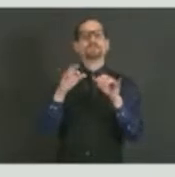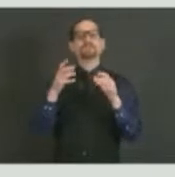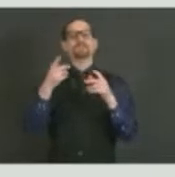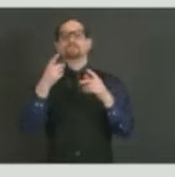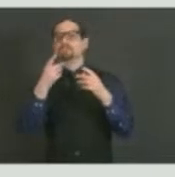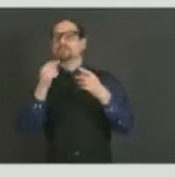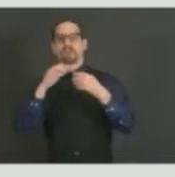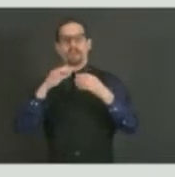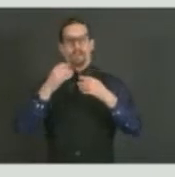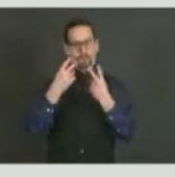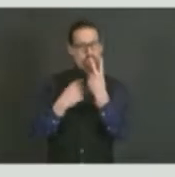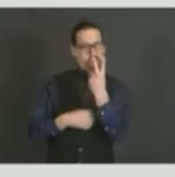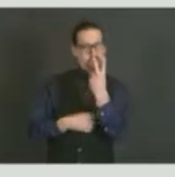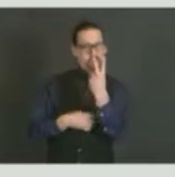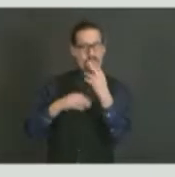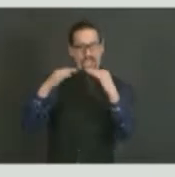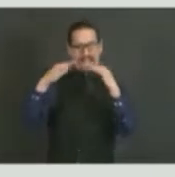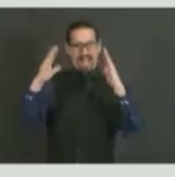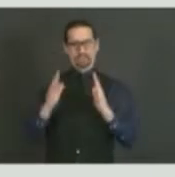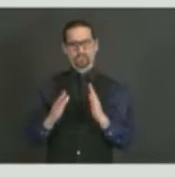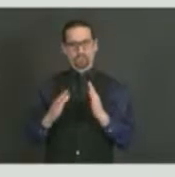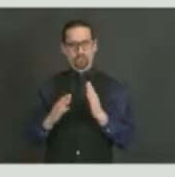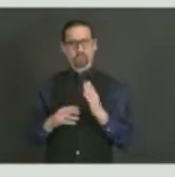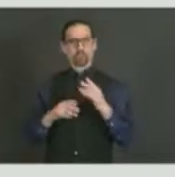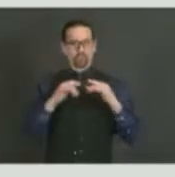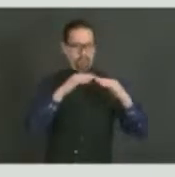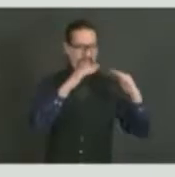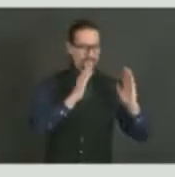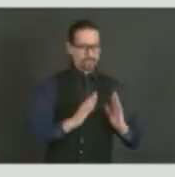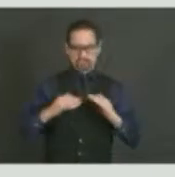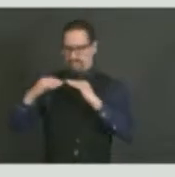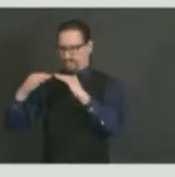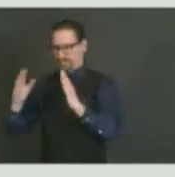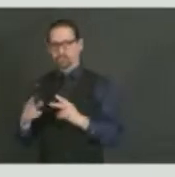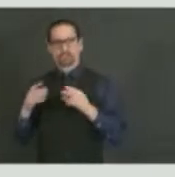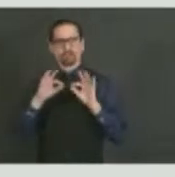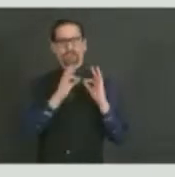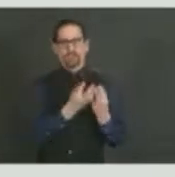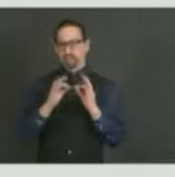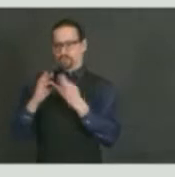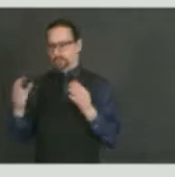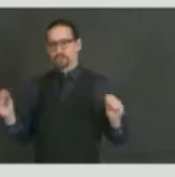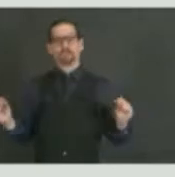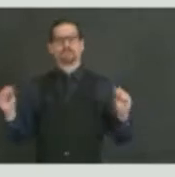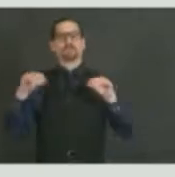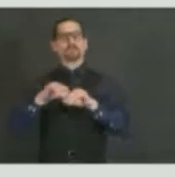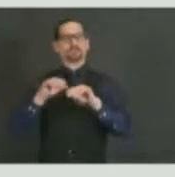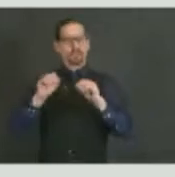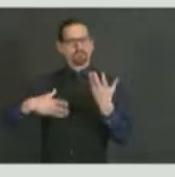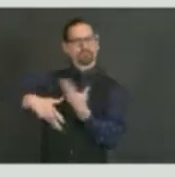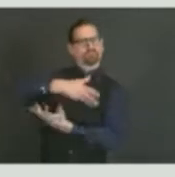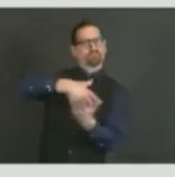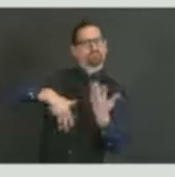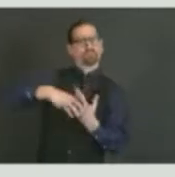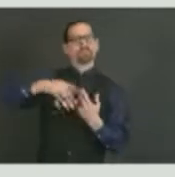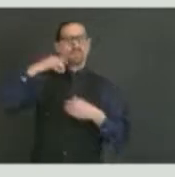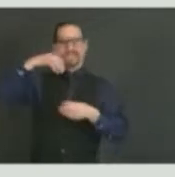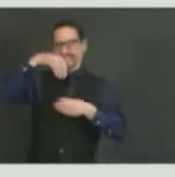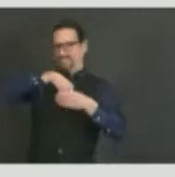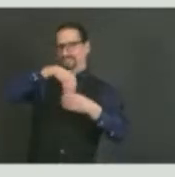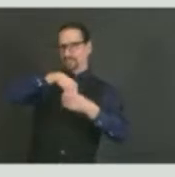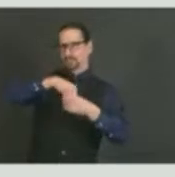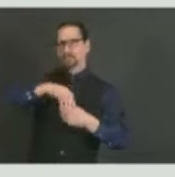households outdoors. We already made that change in restaurants, and that change is a continuing one.